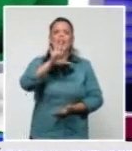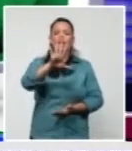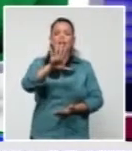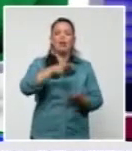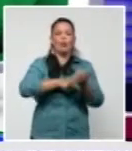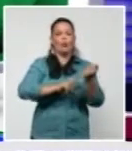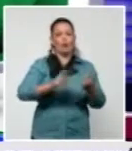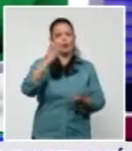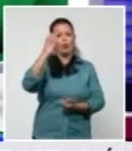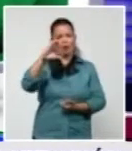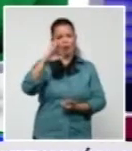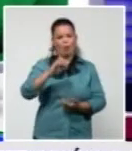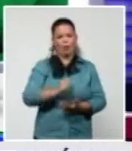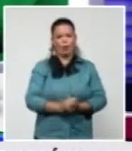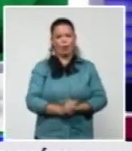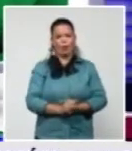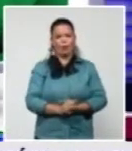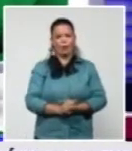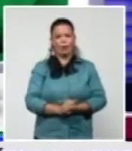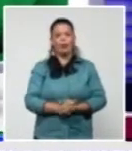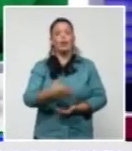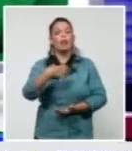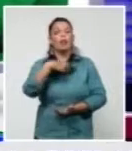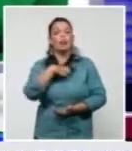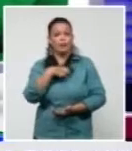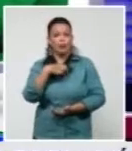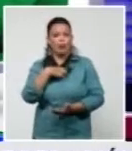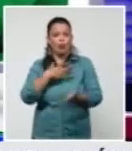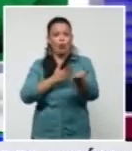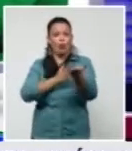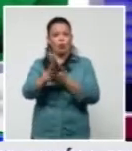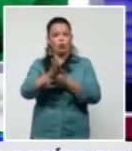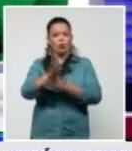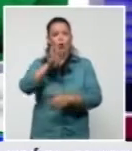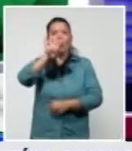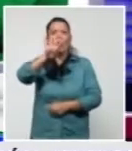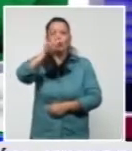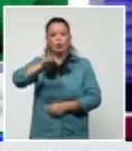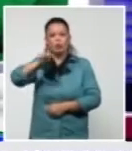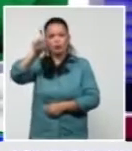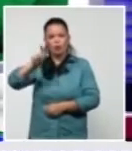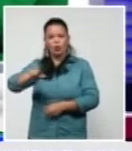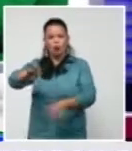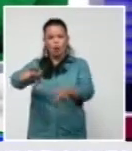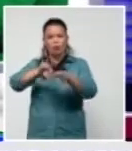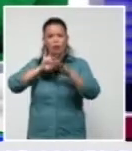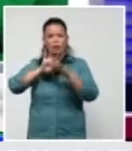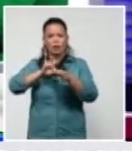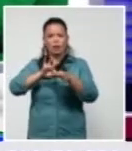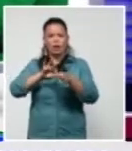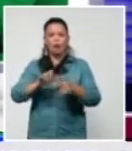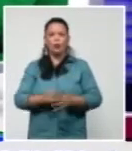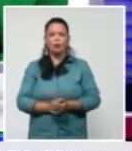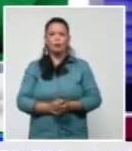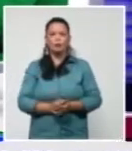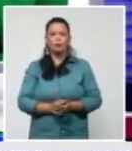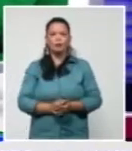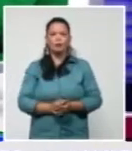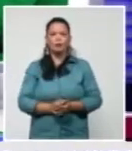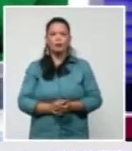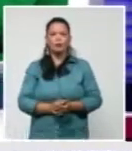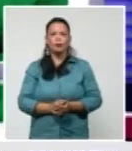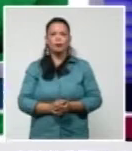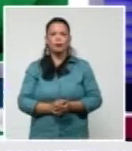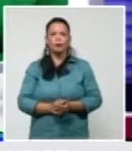women, children, or healthcare workers have died as a result of COVID-19 in our country. Over 700